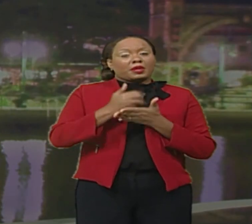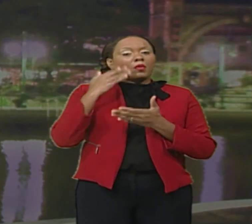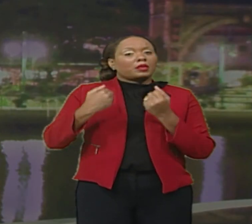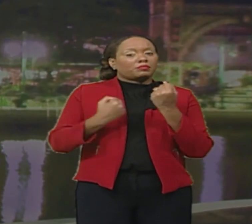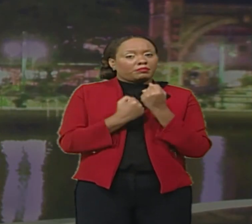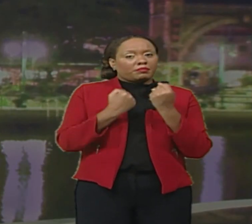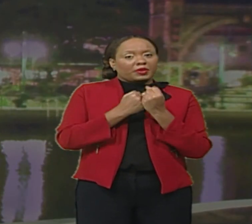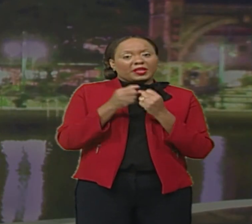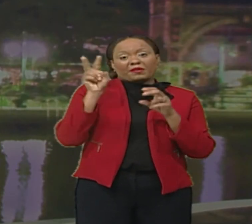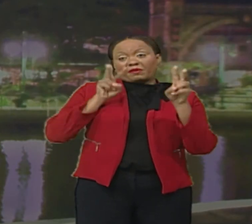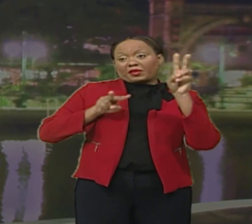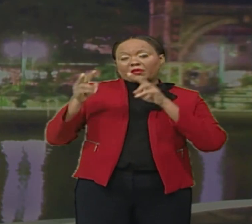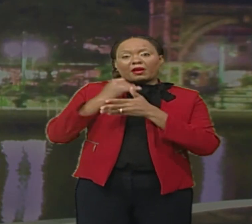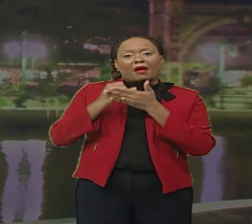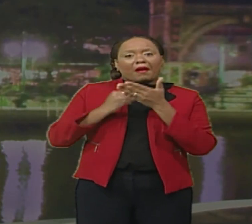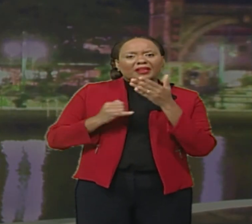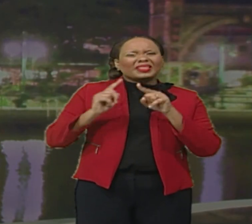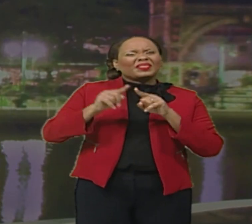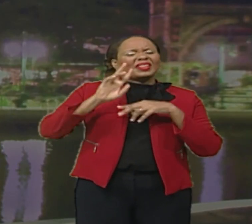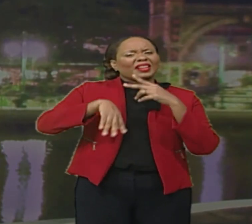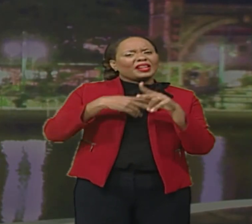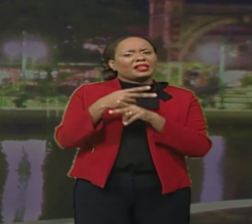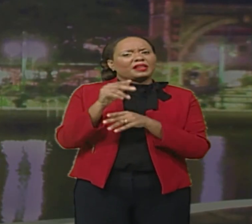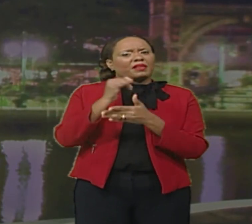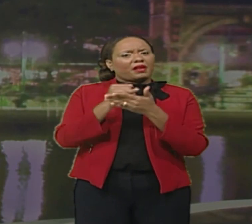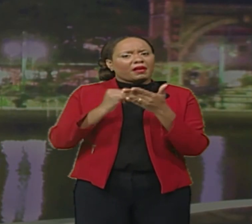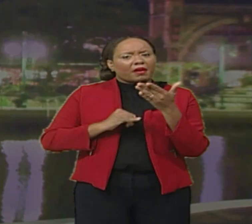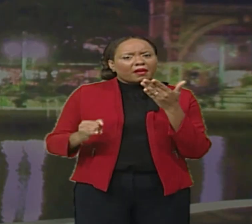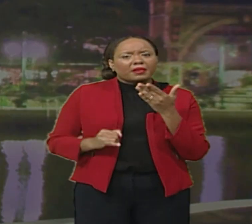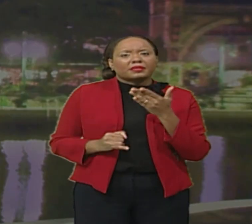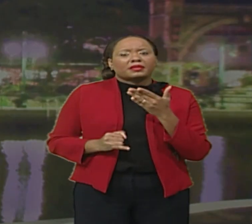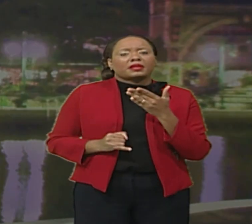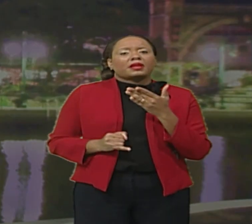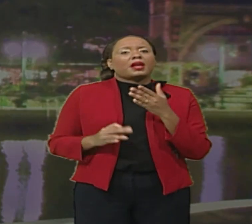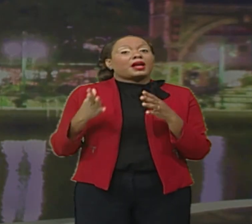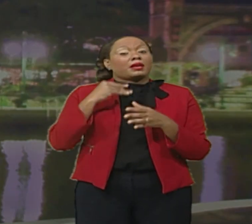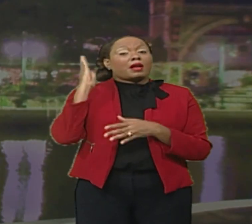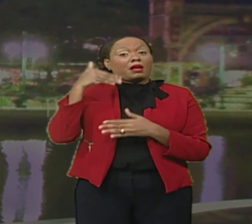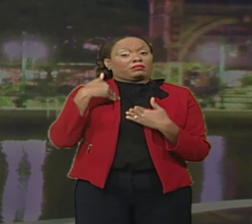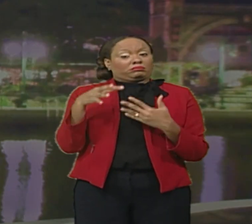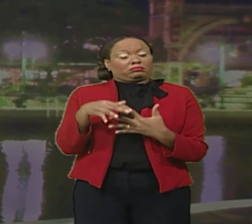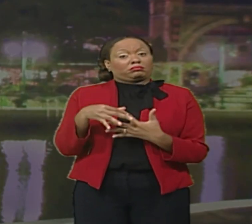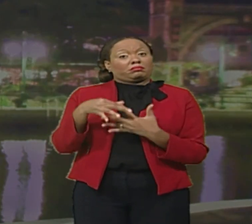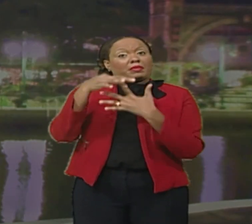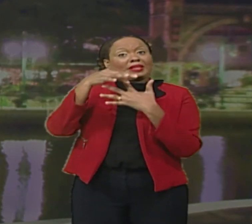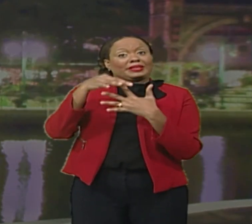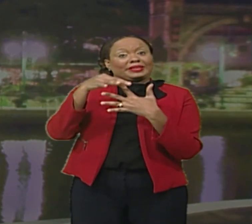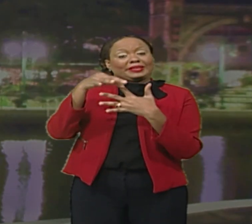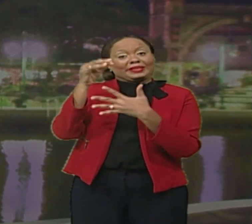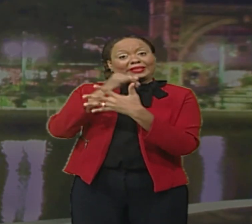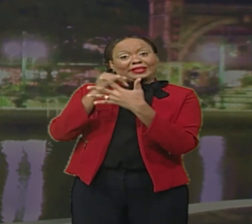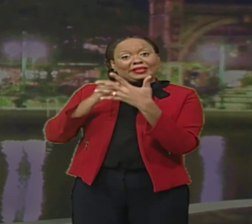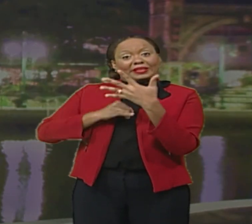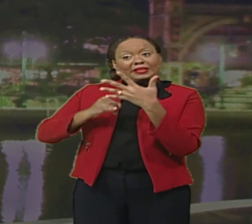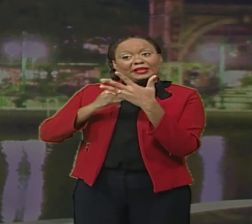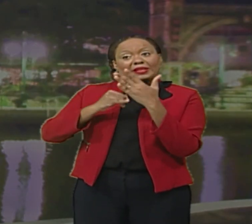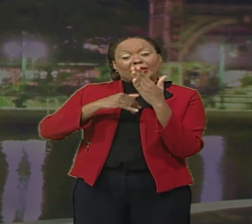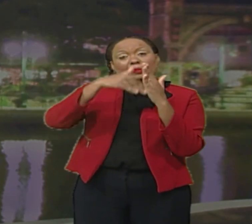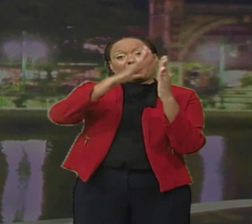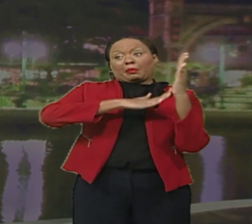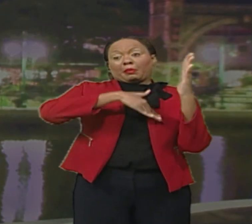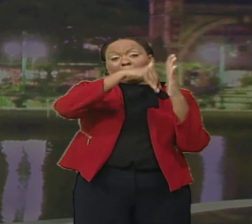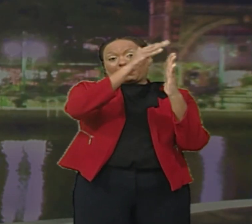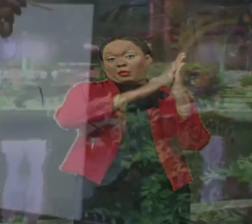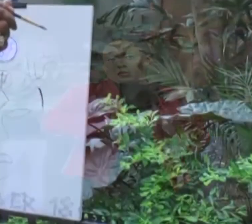to sponsor the Visual Arts Festival, which is set to include a specially designed mural. Manager of the Frank Cullimore